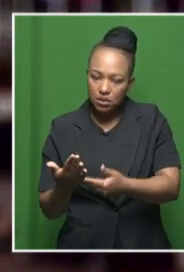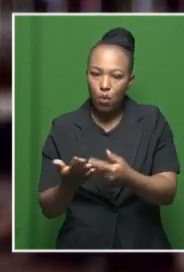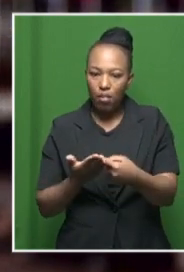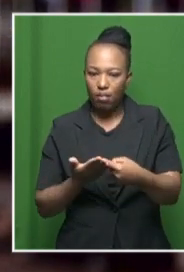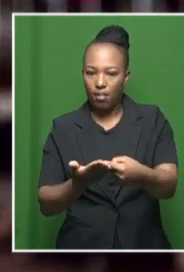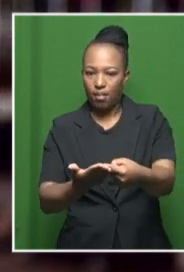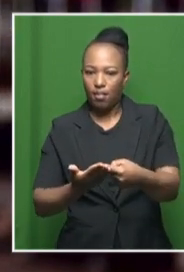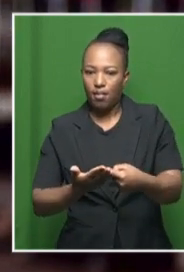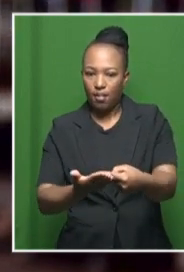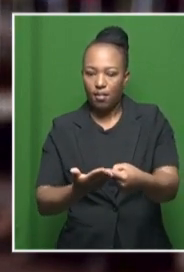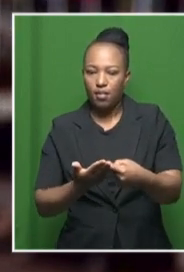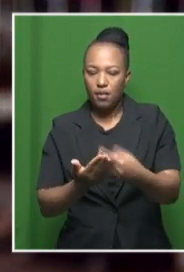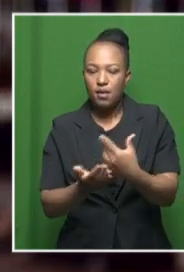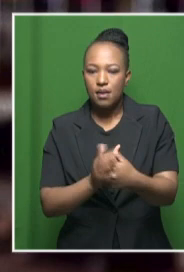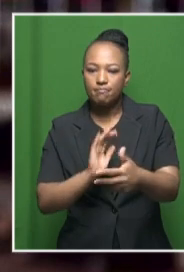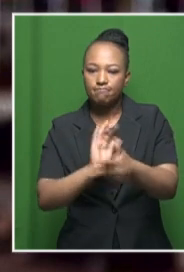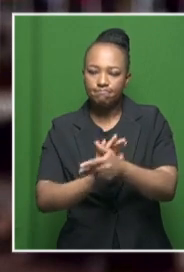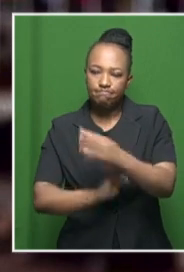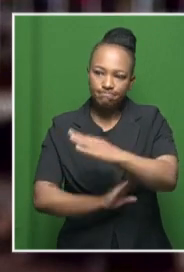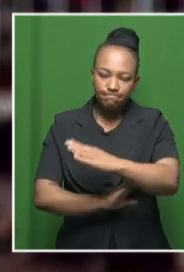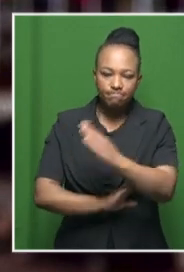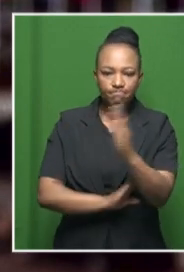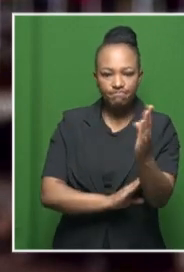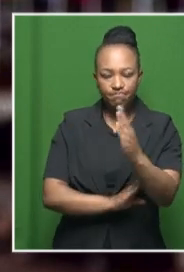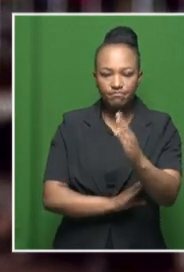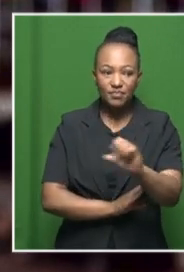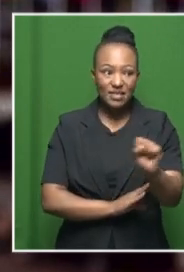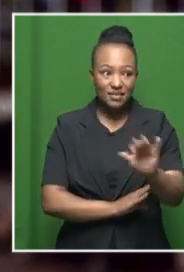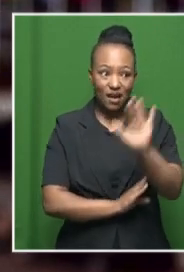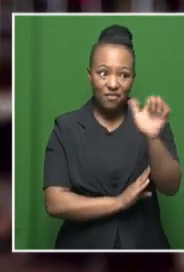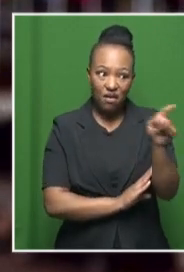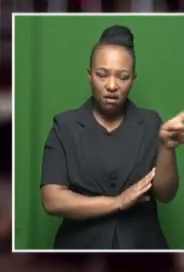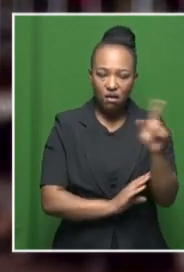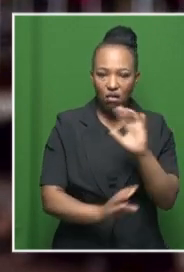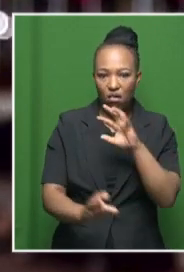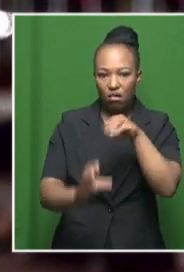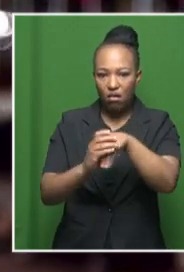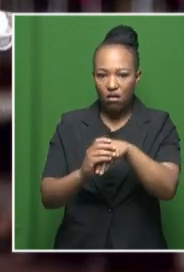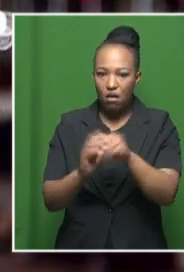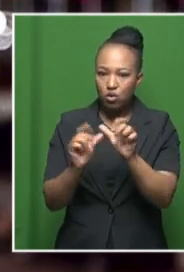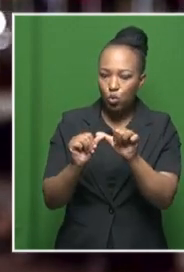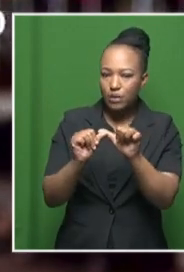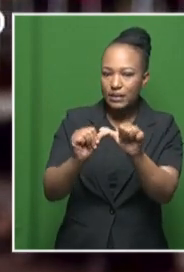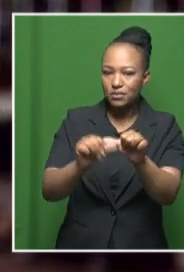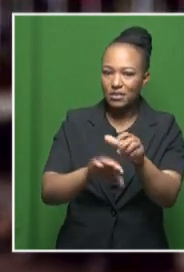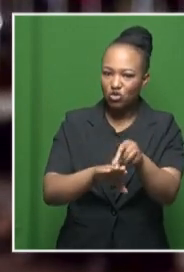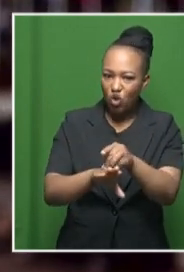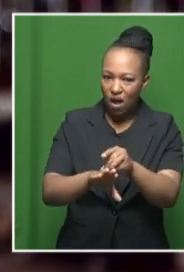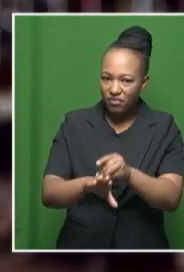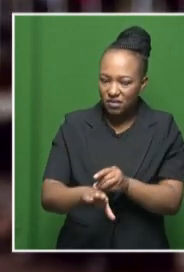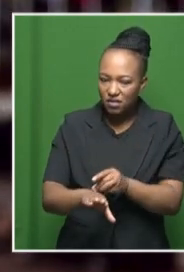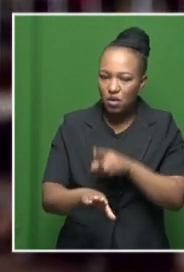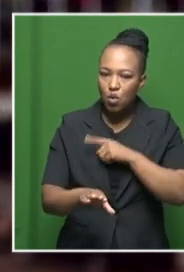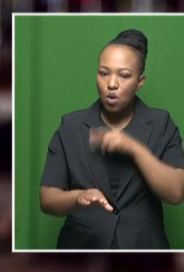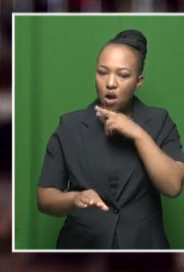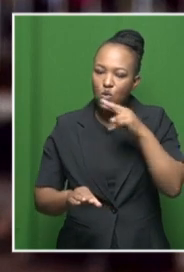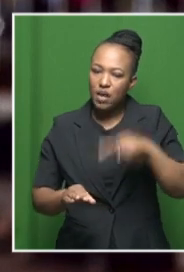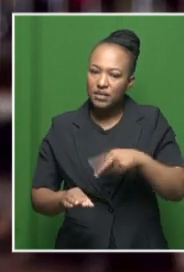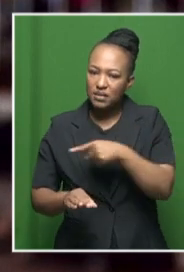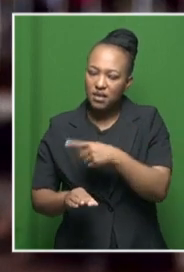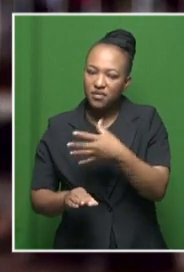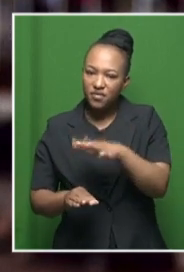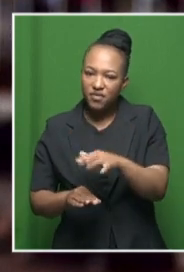ahead. It's unclear at this stage how South Africa plans to proceed with its draft, just as Russia now confirms